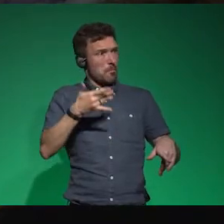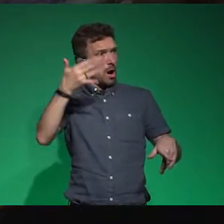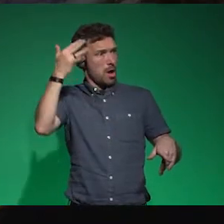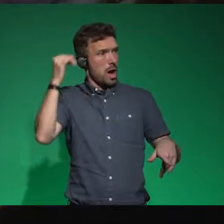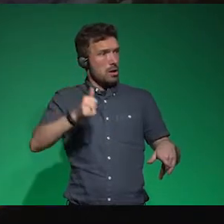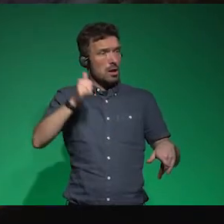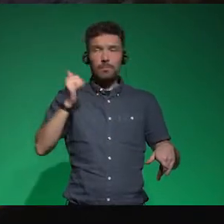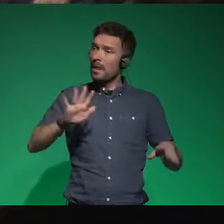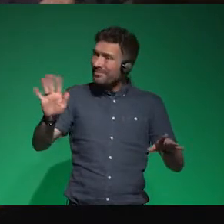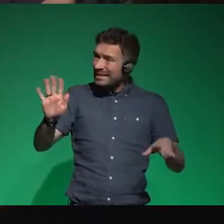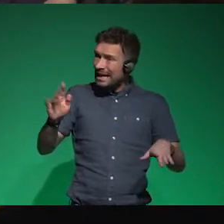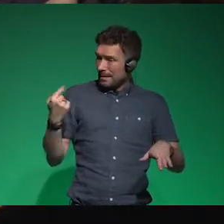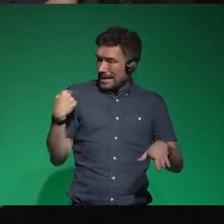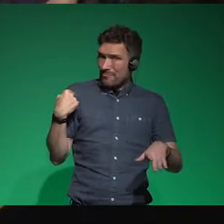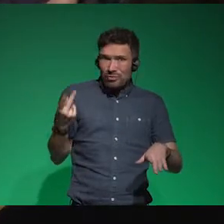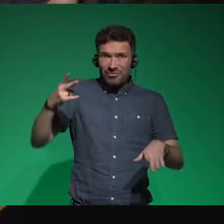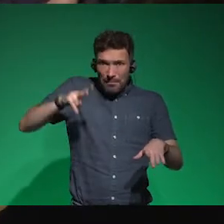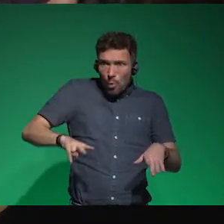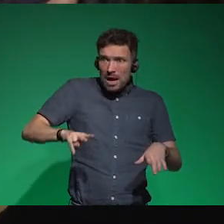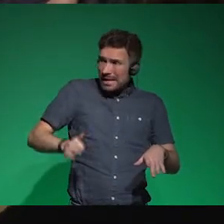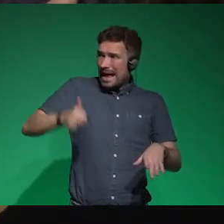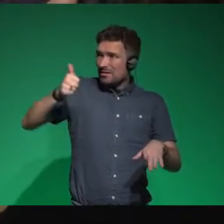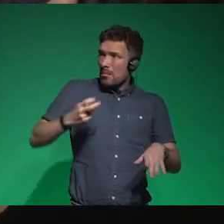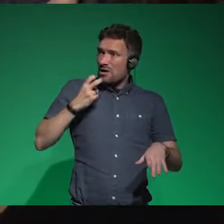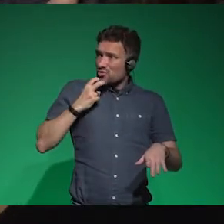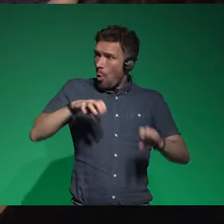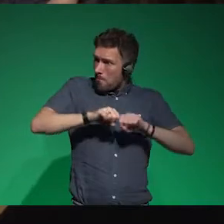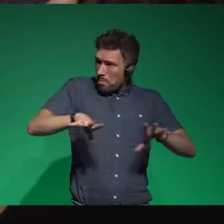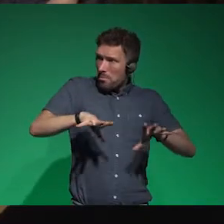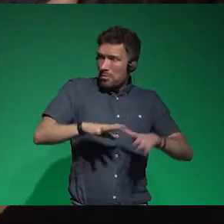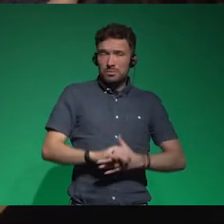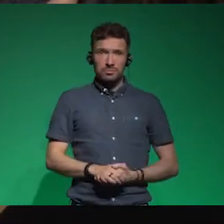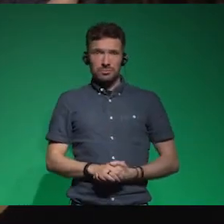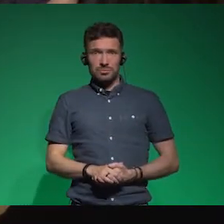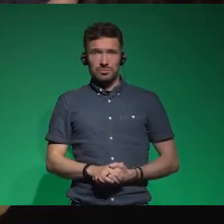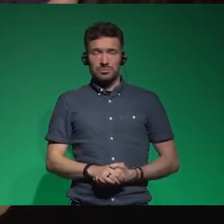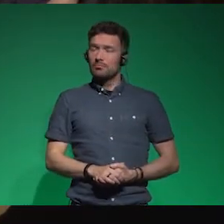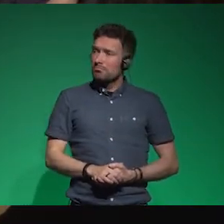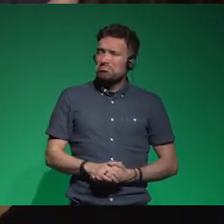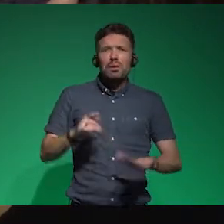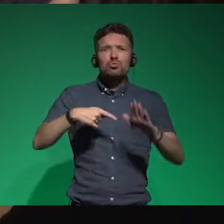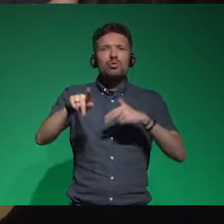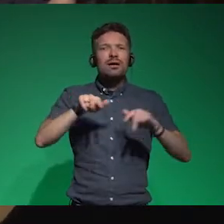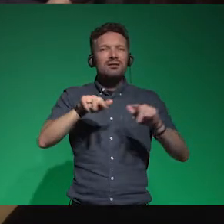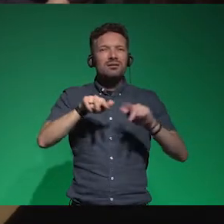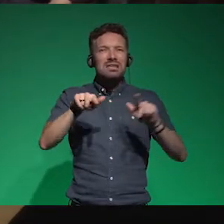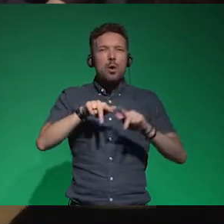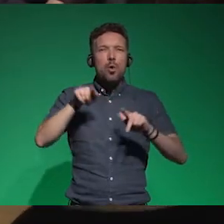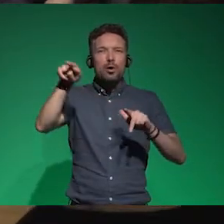recently. Just recently. The electricity come. Yeah, from the government. Yeah. Mm. Maybe the kampung itu sudah ada sejak abad